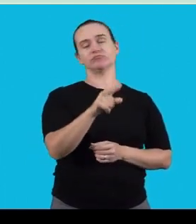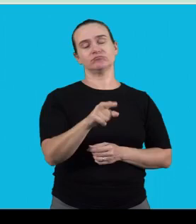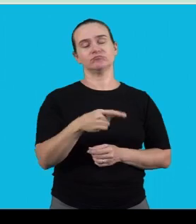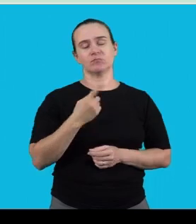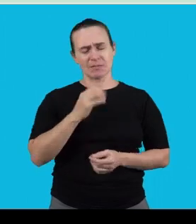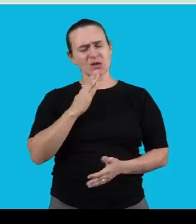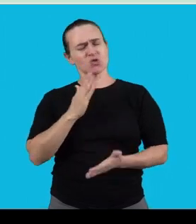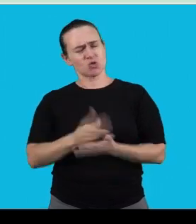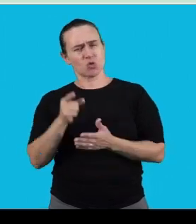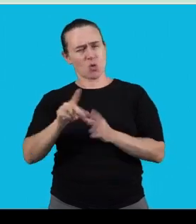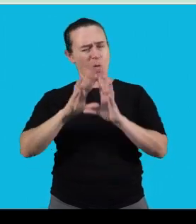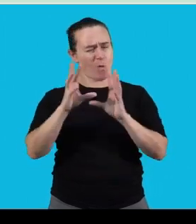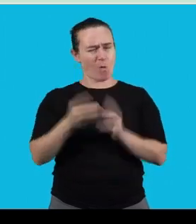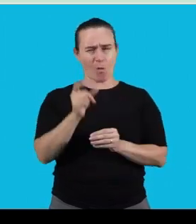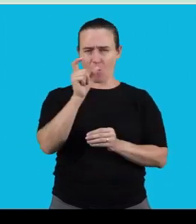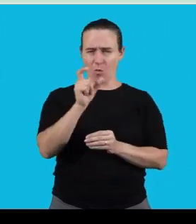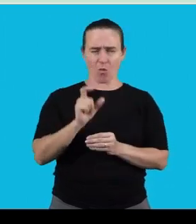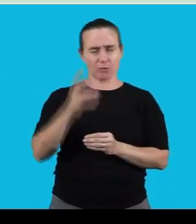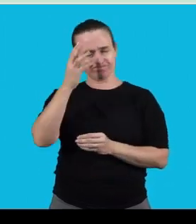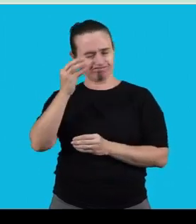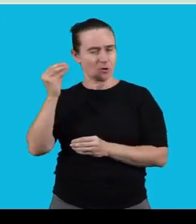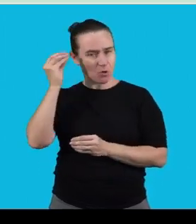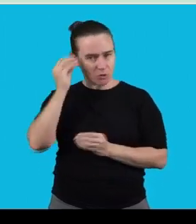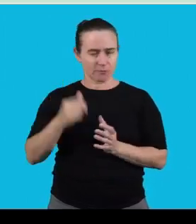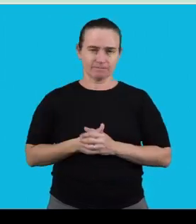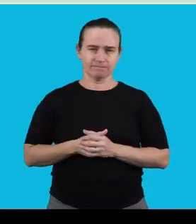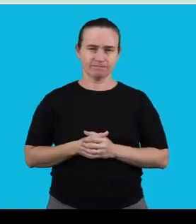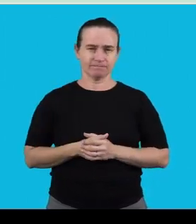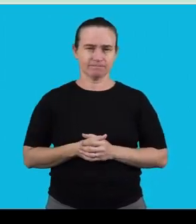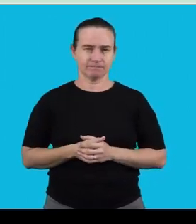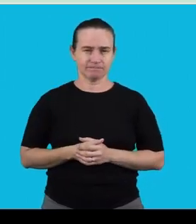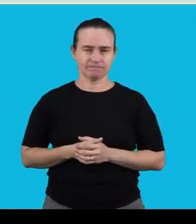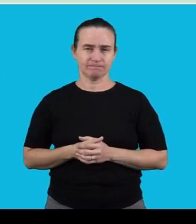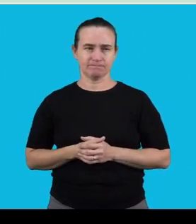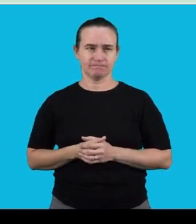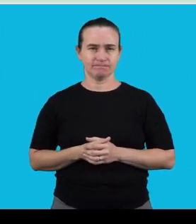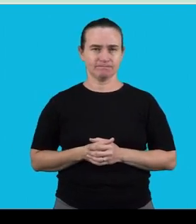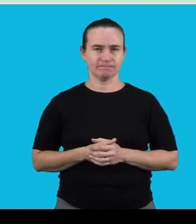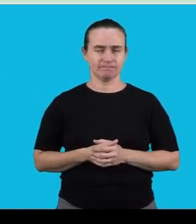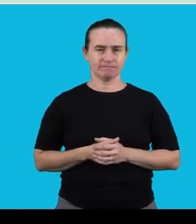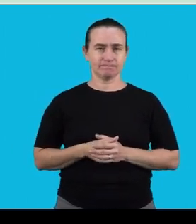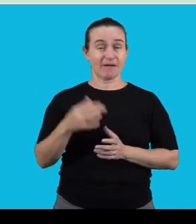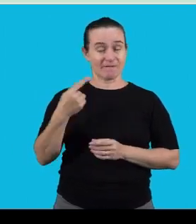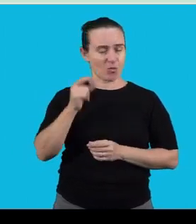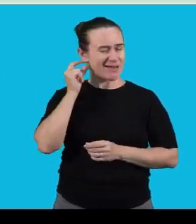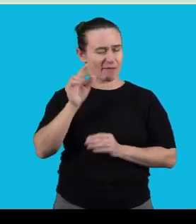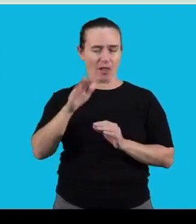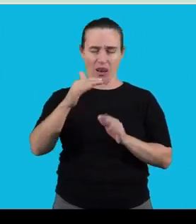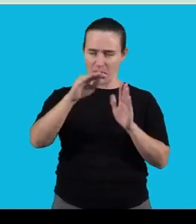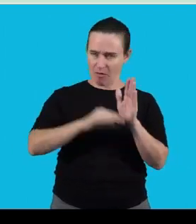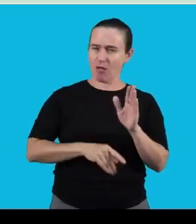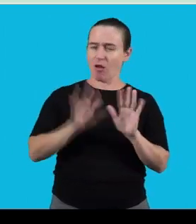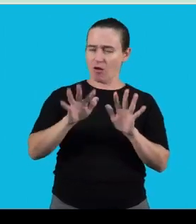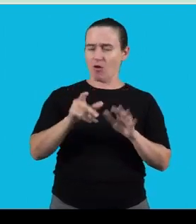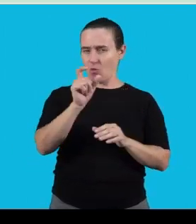only one. Please make sure that you always go through the terms that are used for each chapter, for the